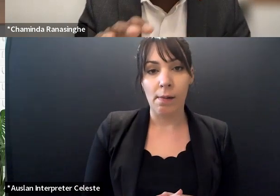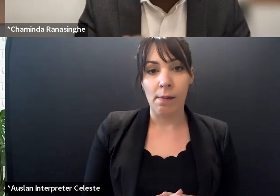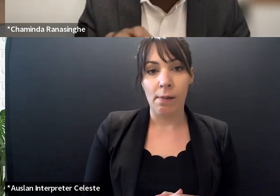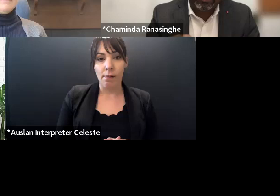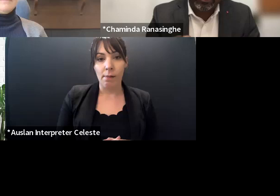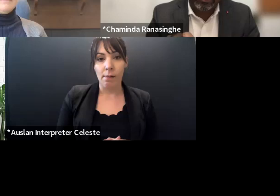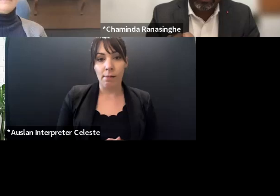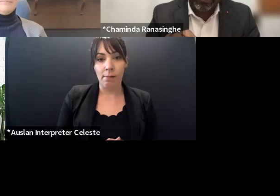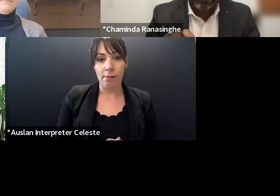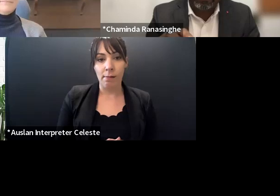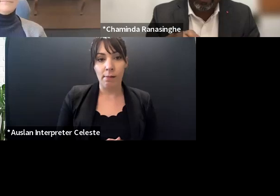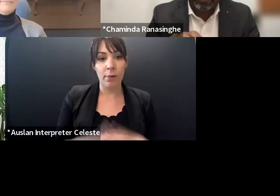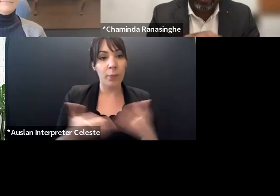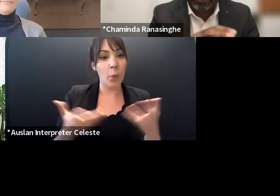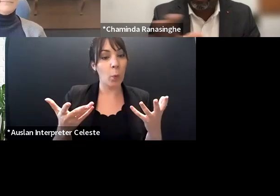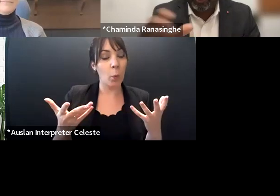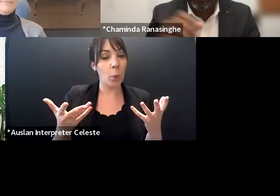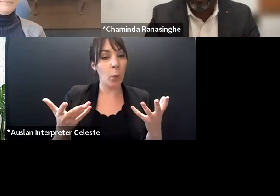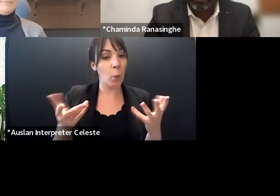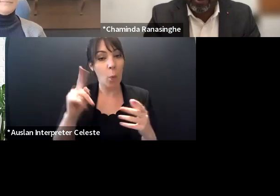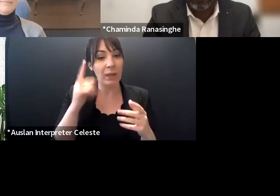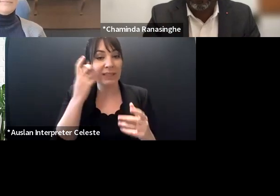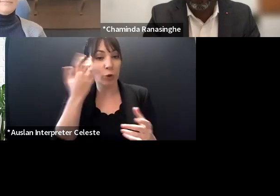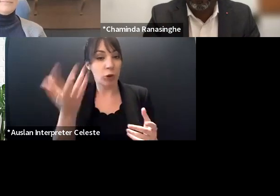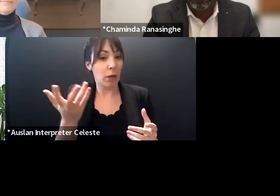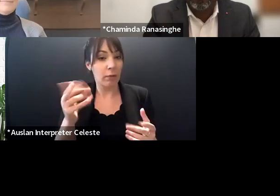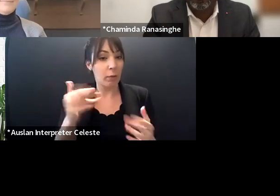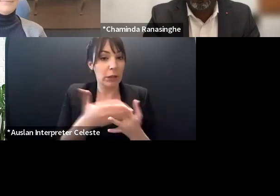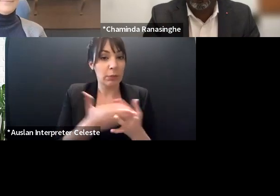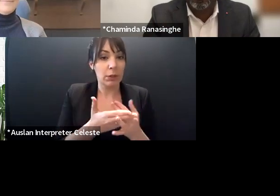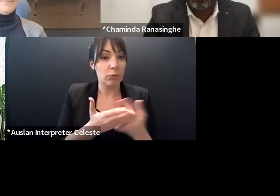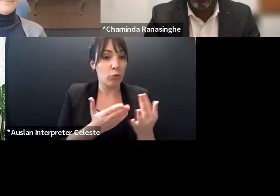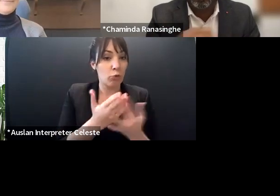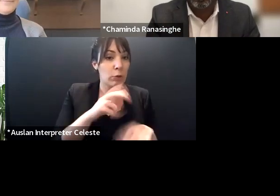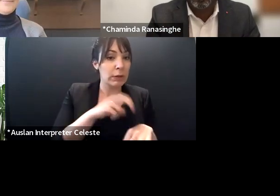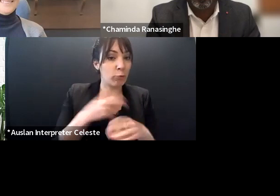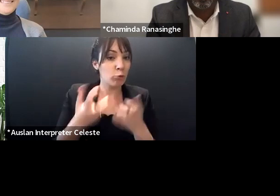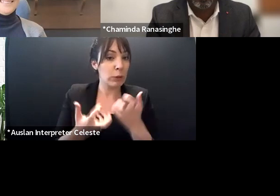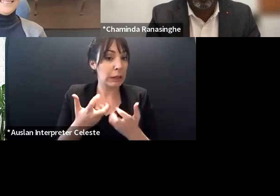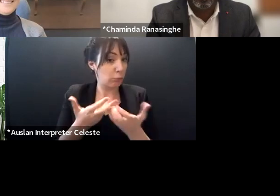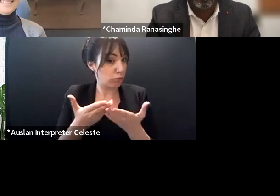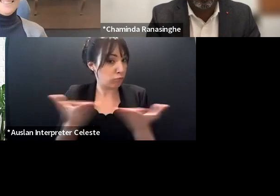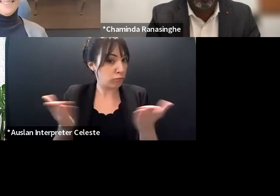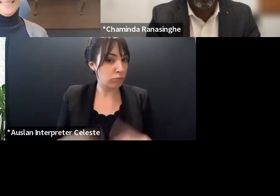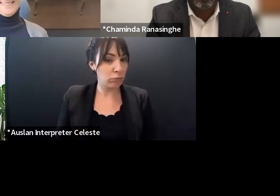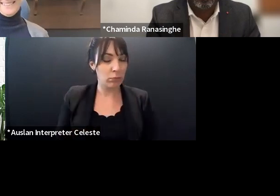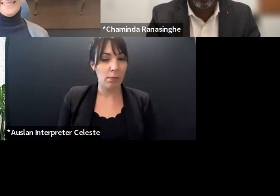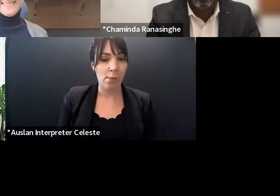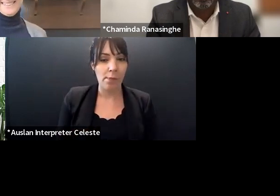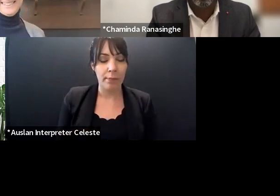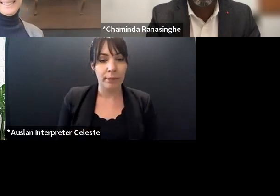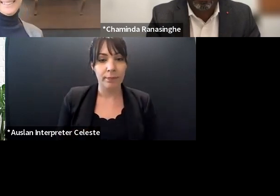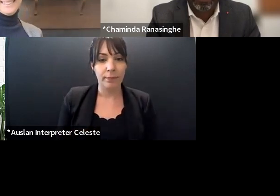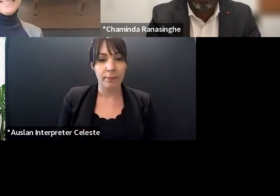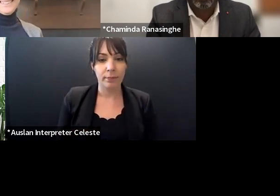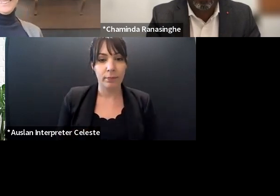our tertiary institutions? And again, open to the panel. I'd like to start